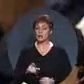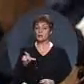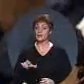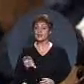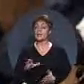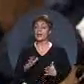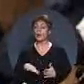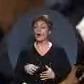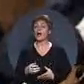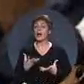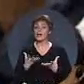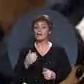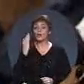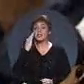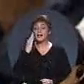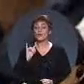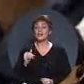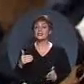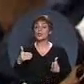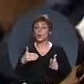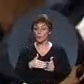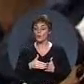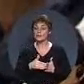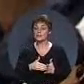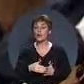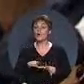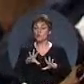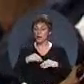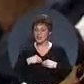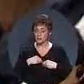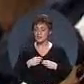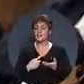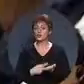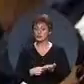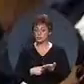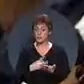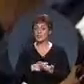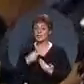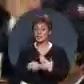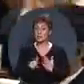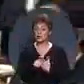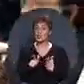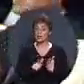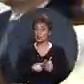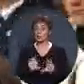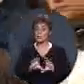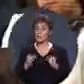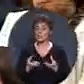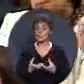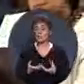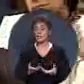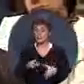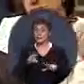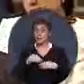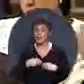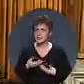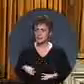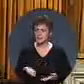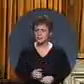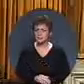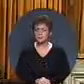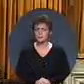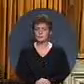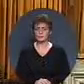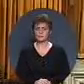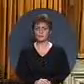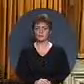and Canadians want to know whether the opposition will agree to discuss this bill in committee. The Honourable Member